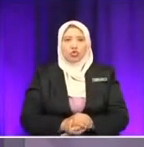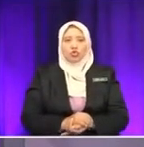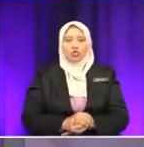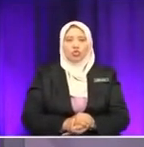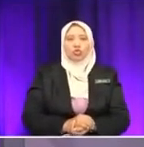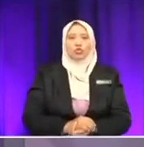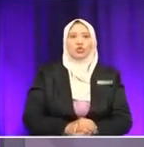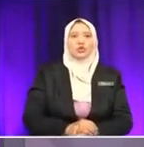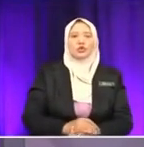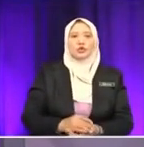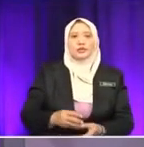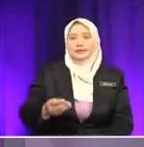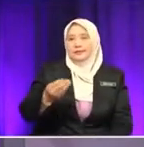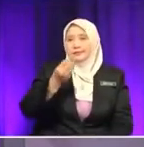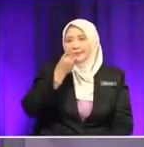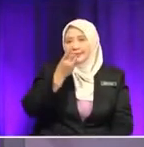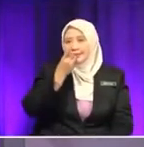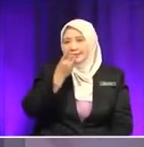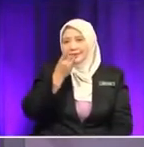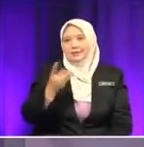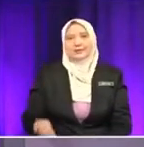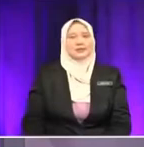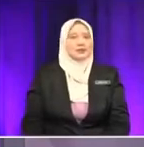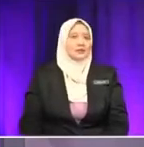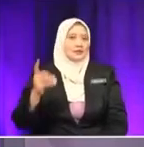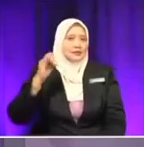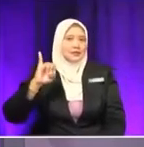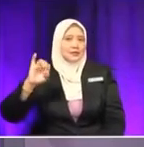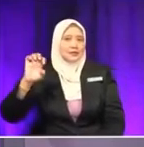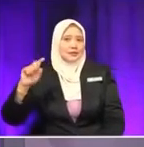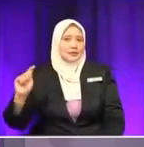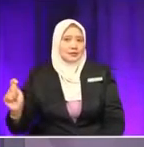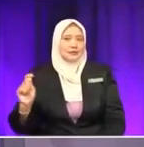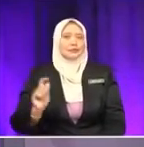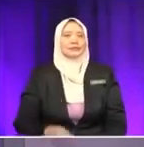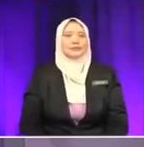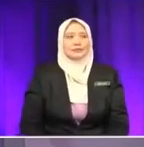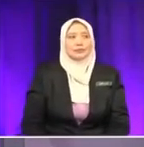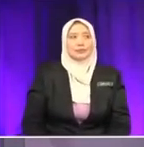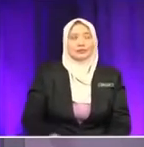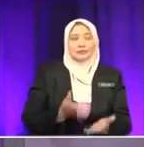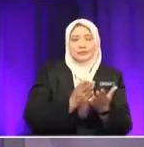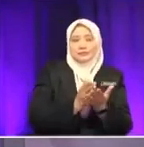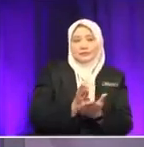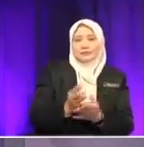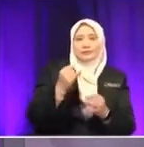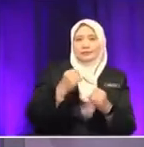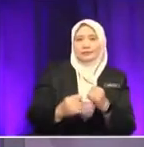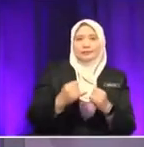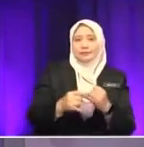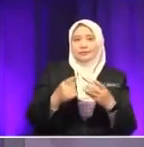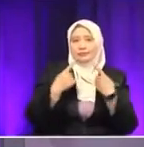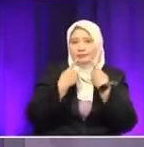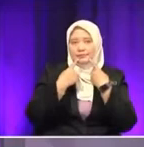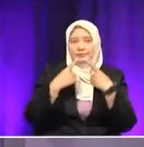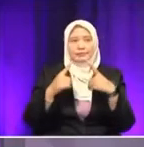good job. So you have your model verb here, people. All right, so next we have the last answer to this